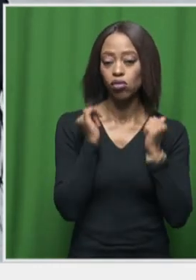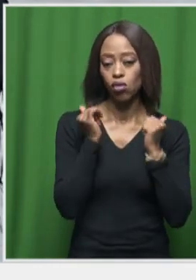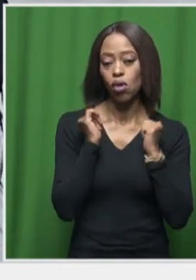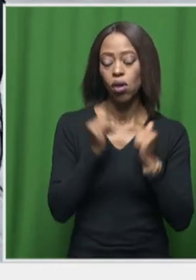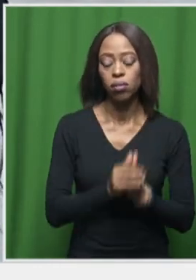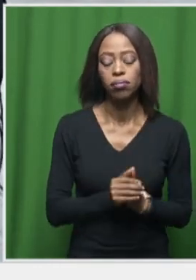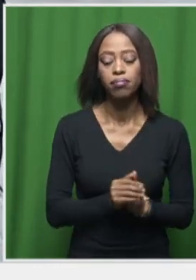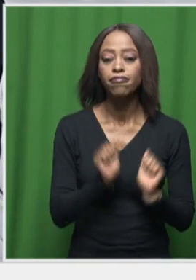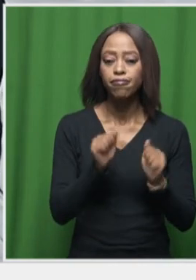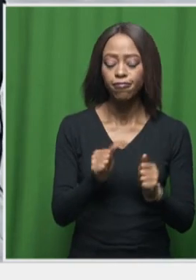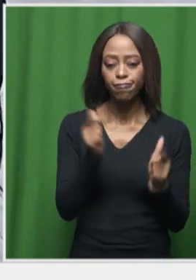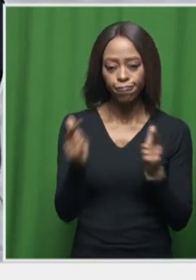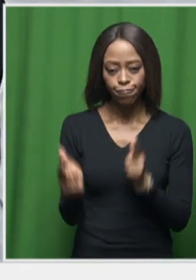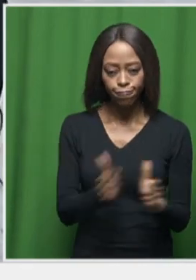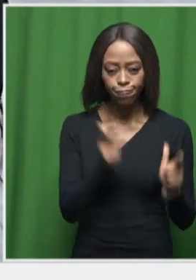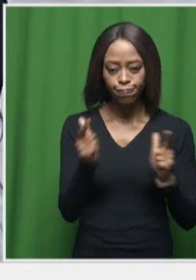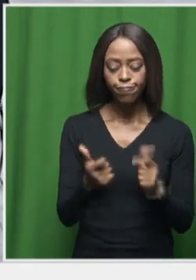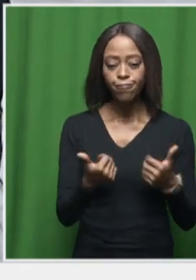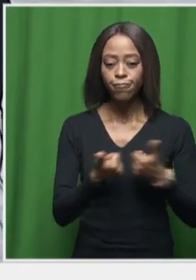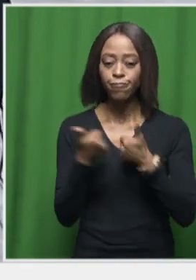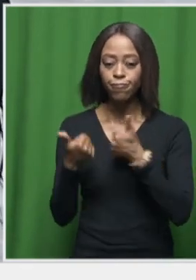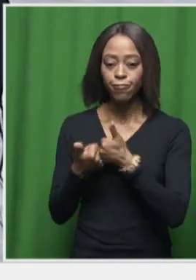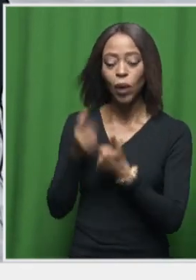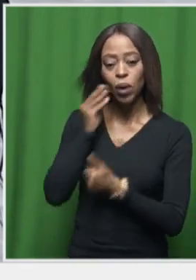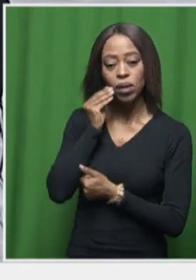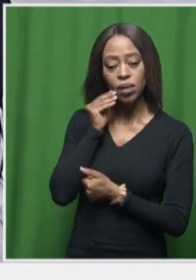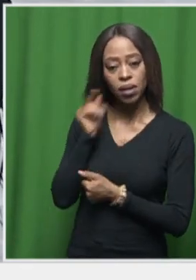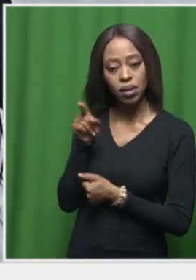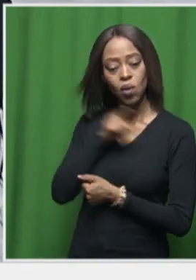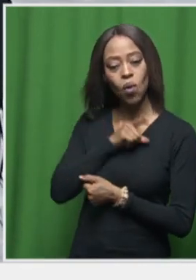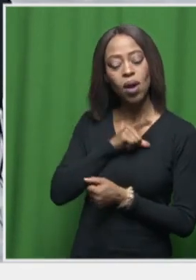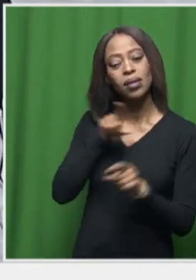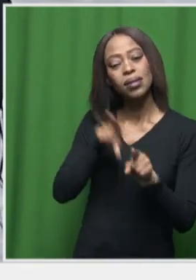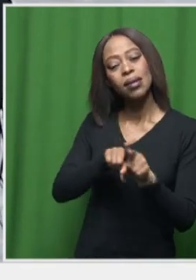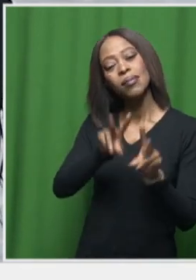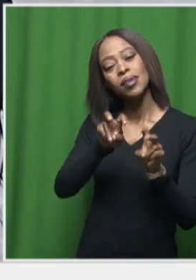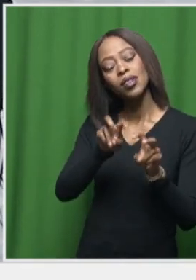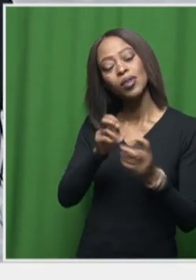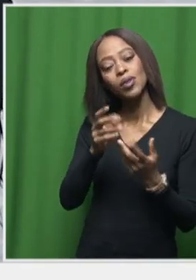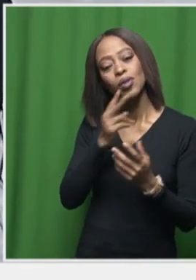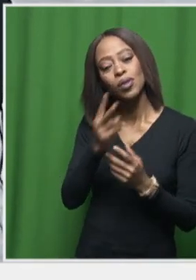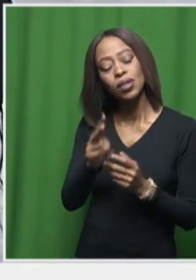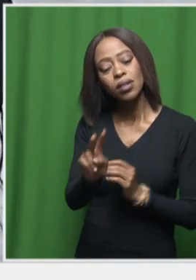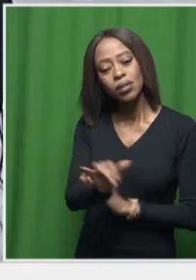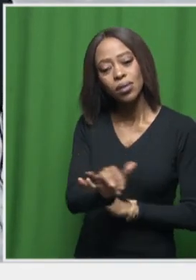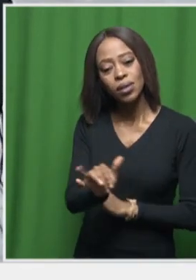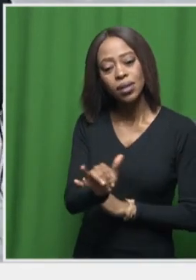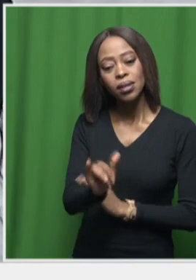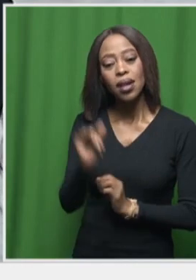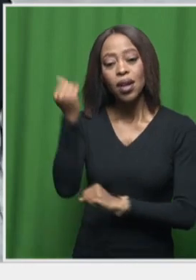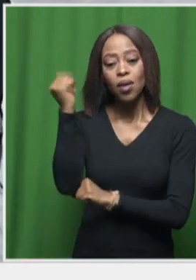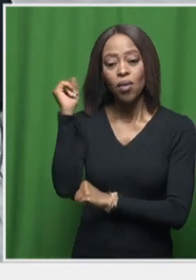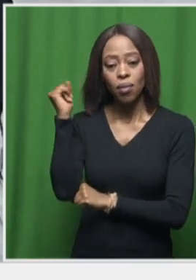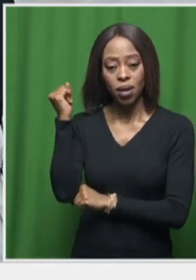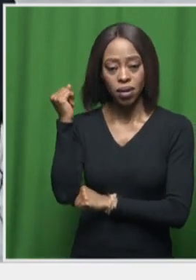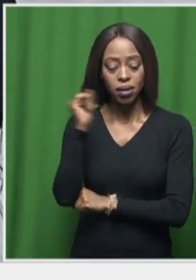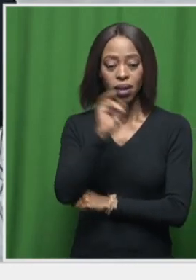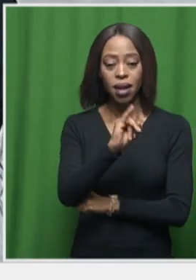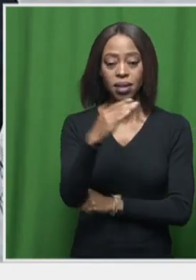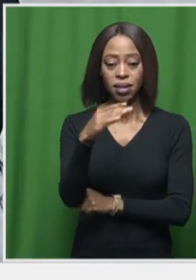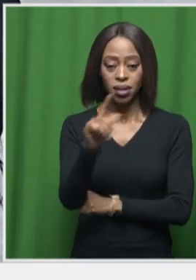of course, logistical challenges. I mean, immediately the issue that you encounter is equipment,